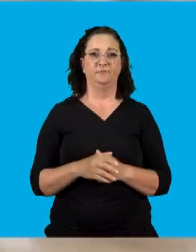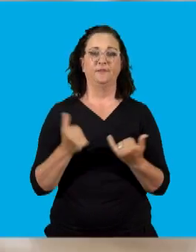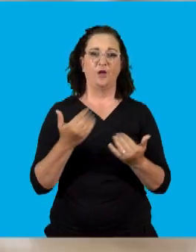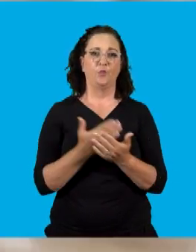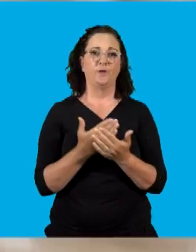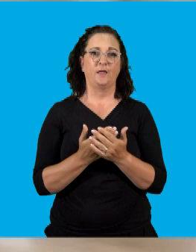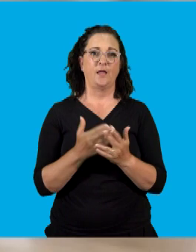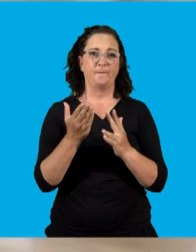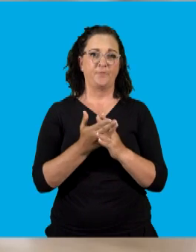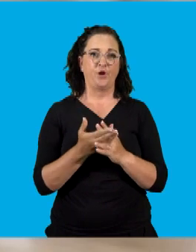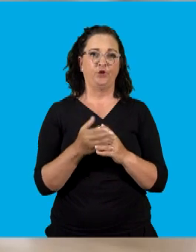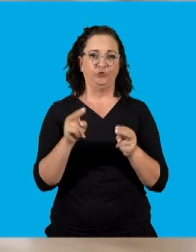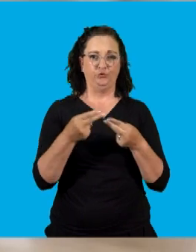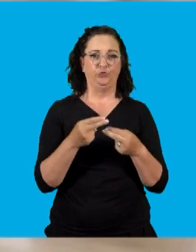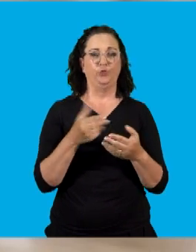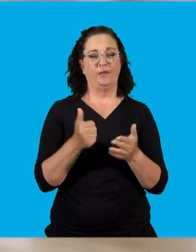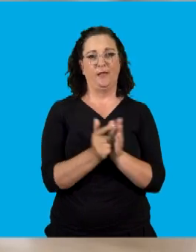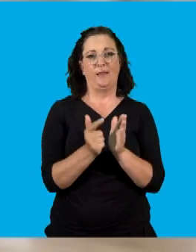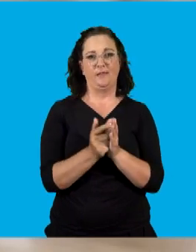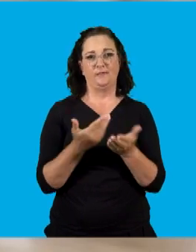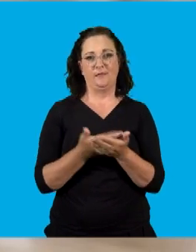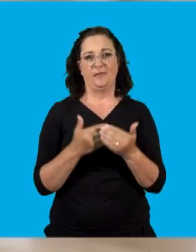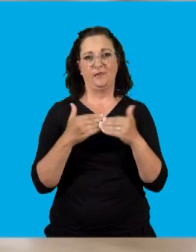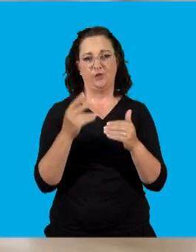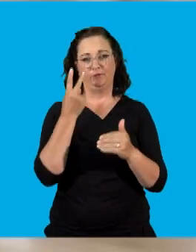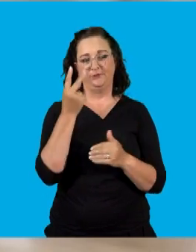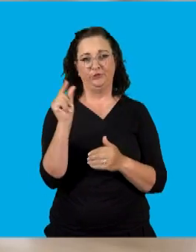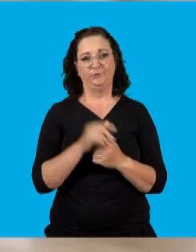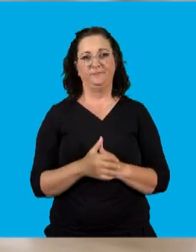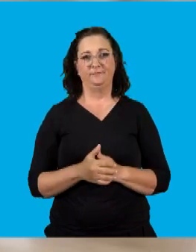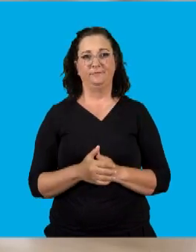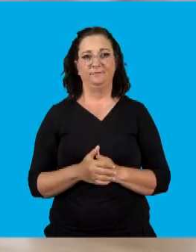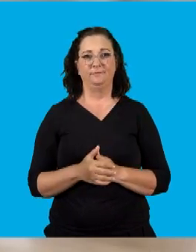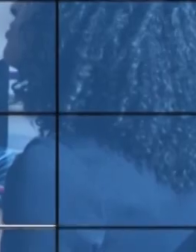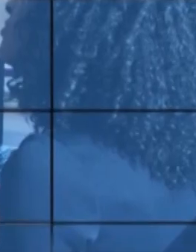Let us just go for a quick ad break before we even begin with our lesson. See you shortly.